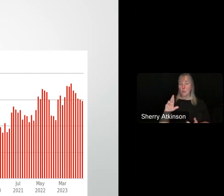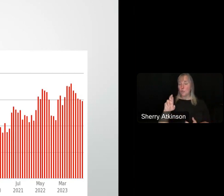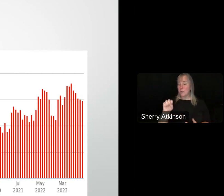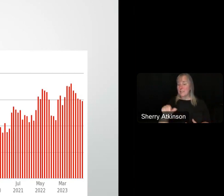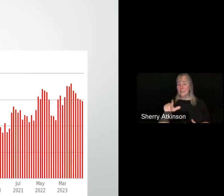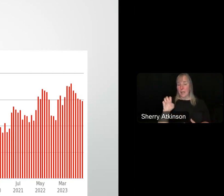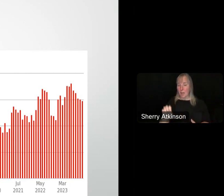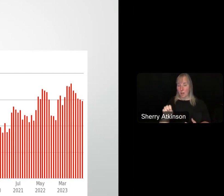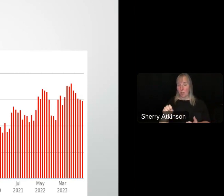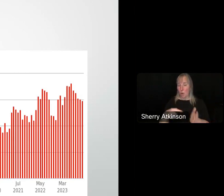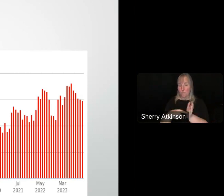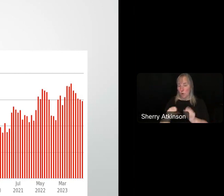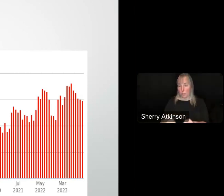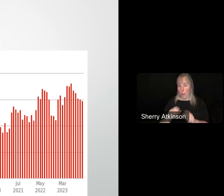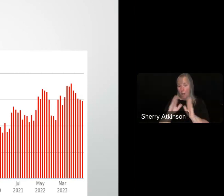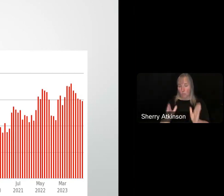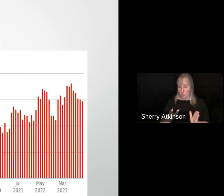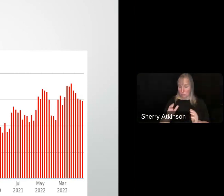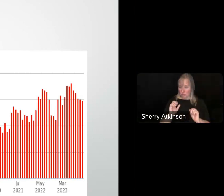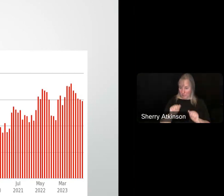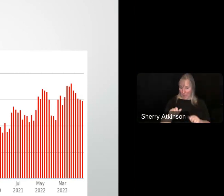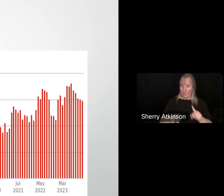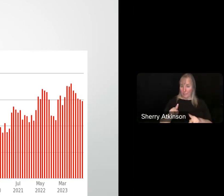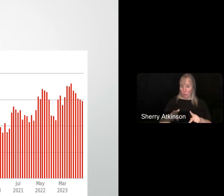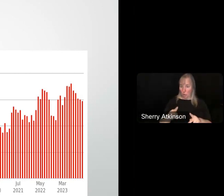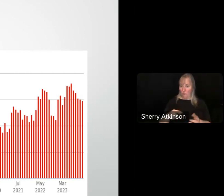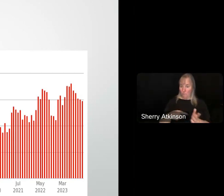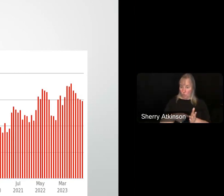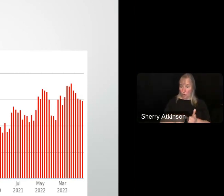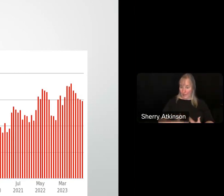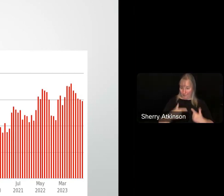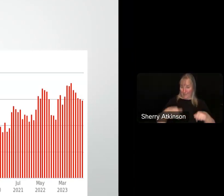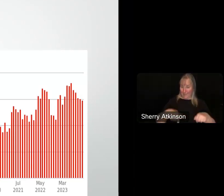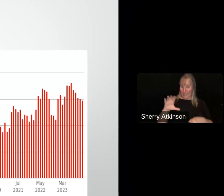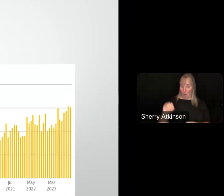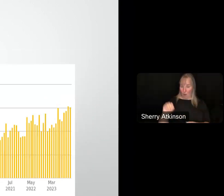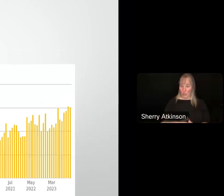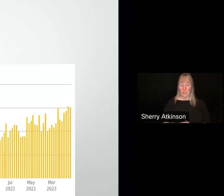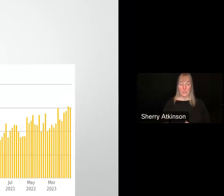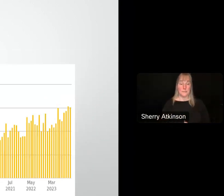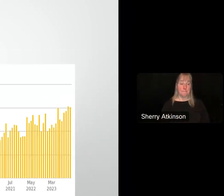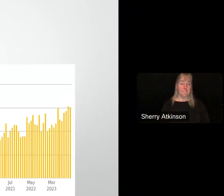people, afford to live in this county?